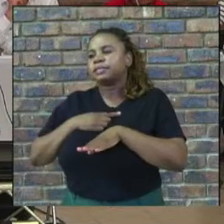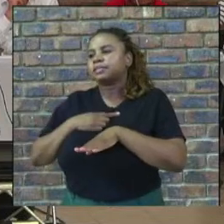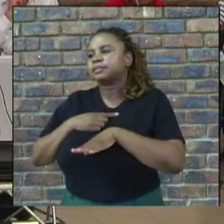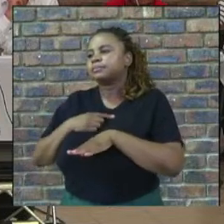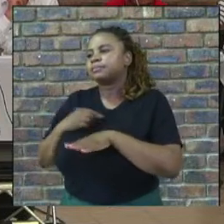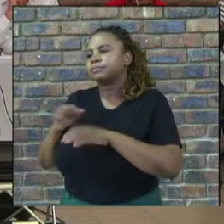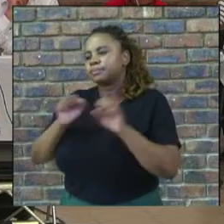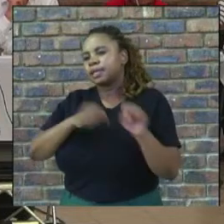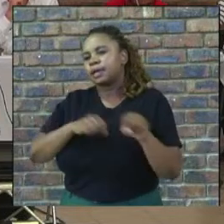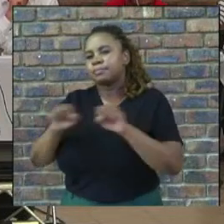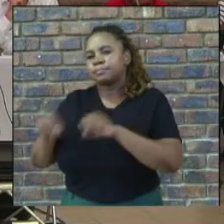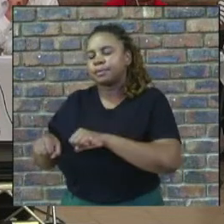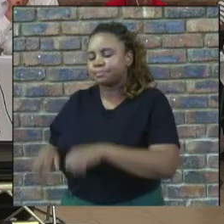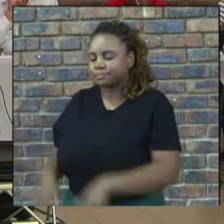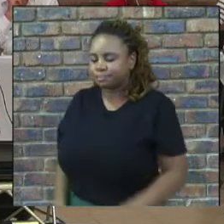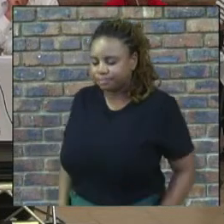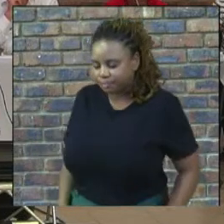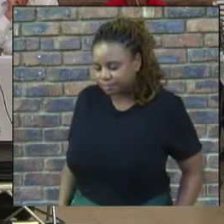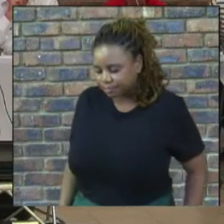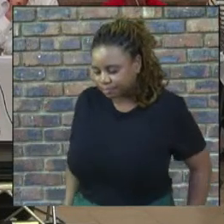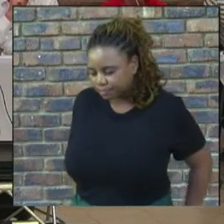Amen.